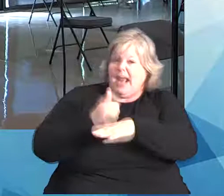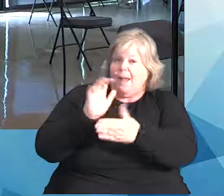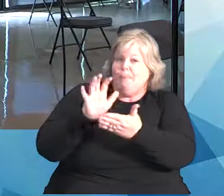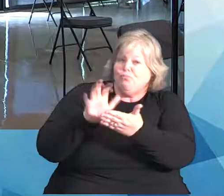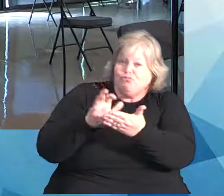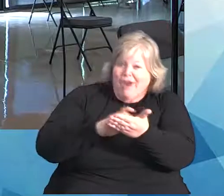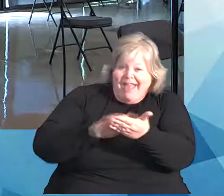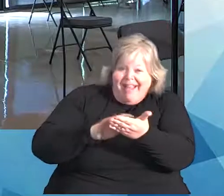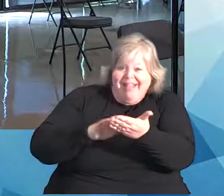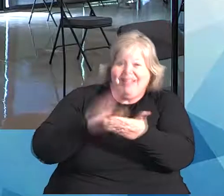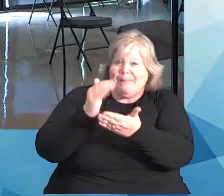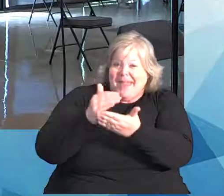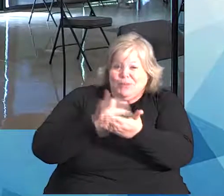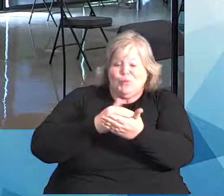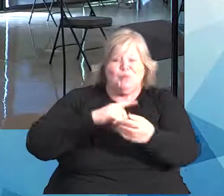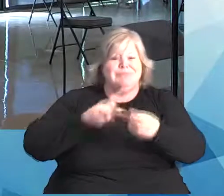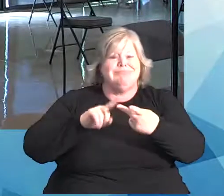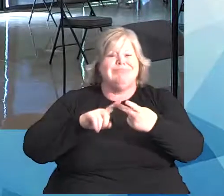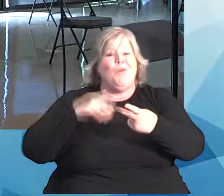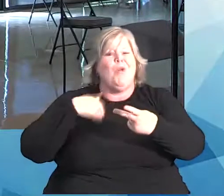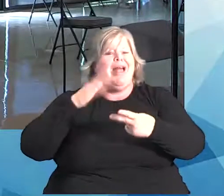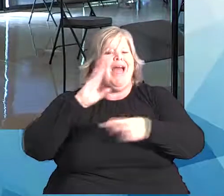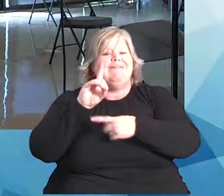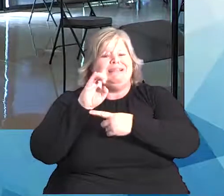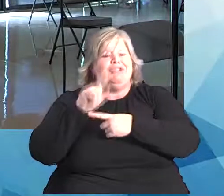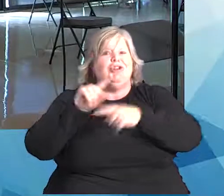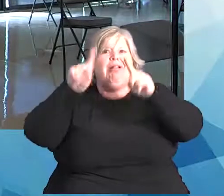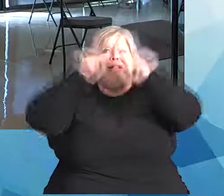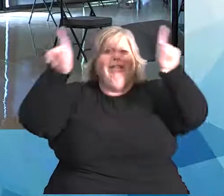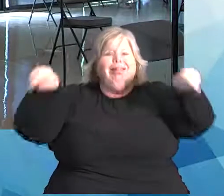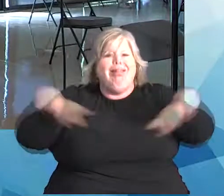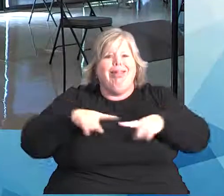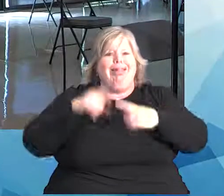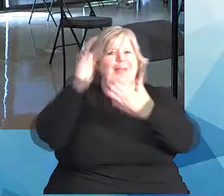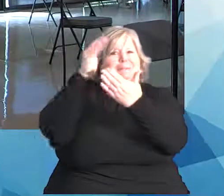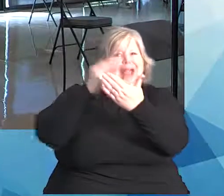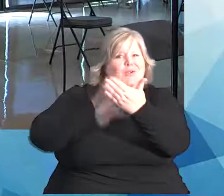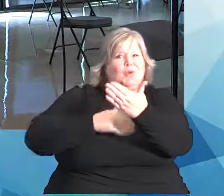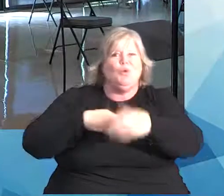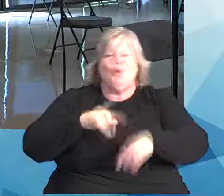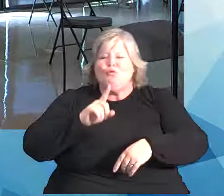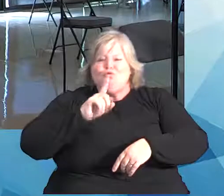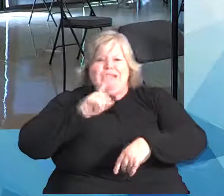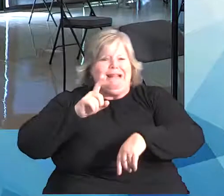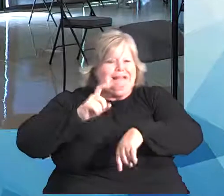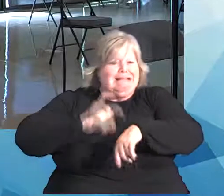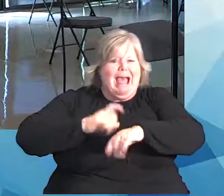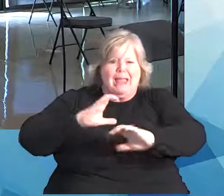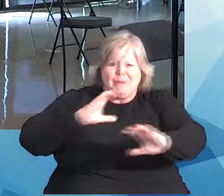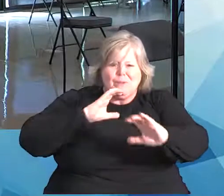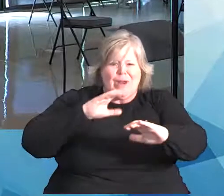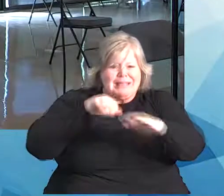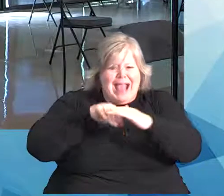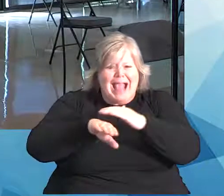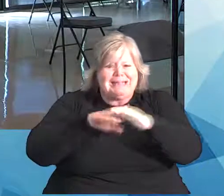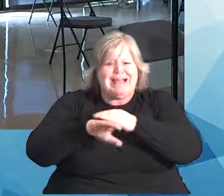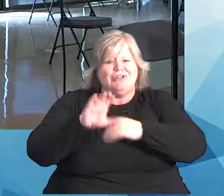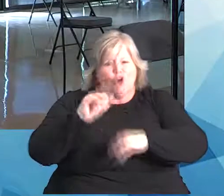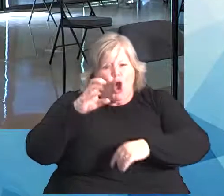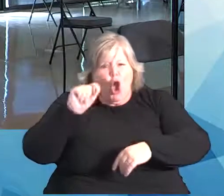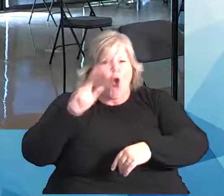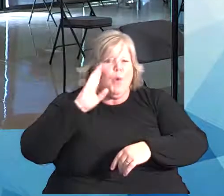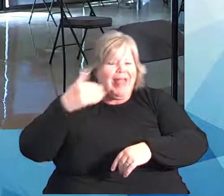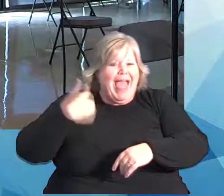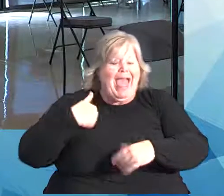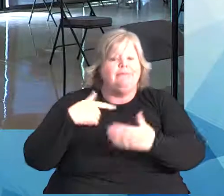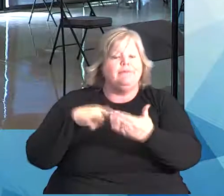digital menu boards, technology resources, real-time communication access, translation apps,